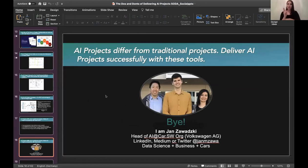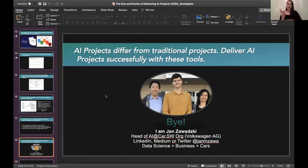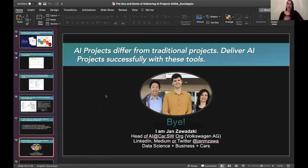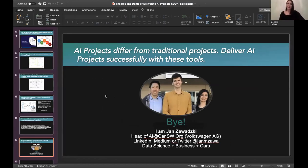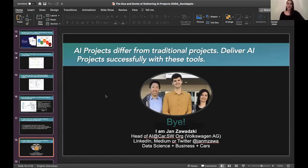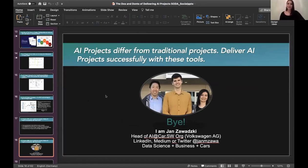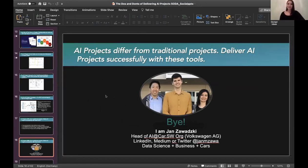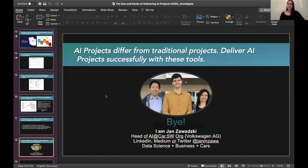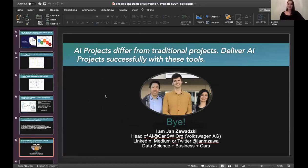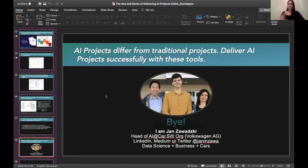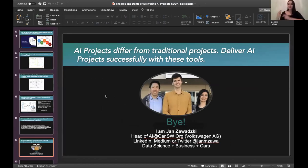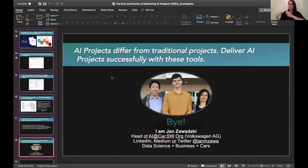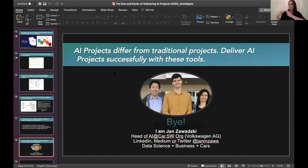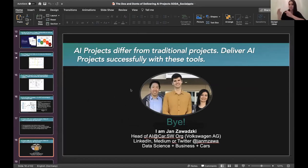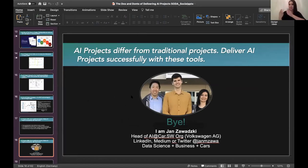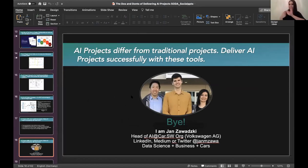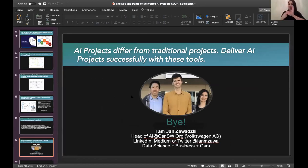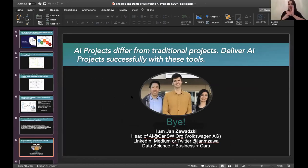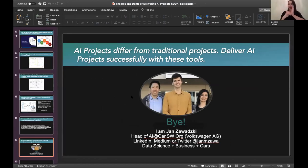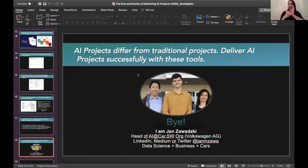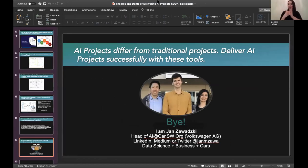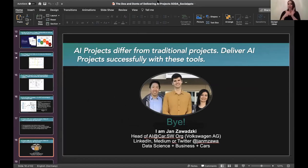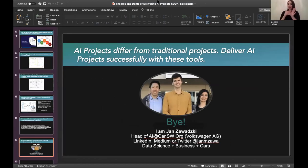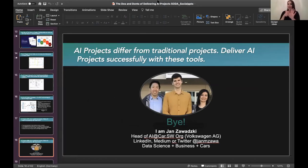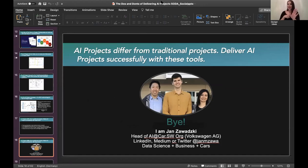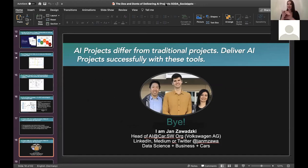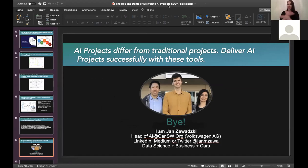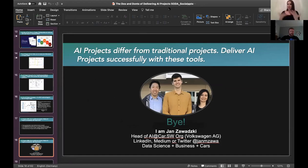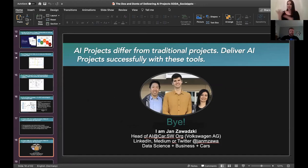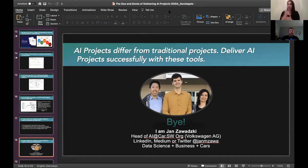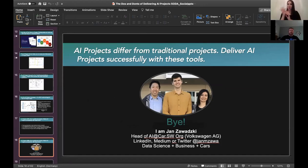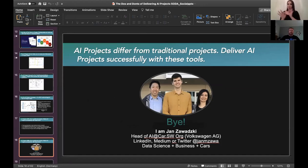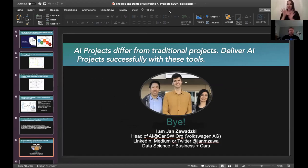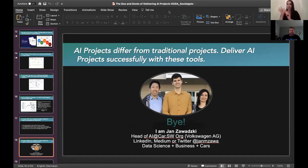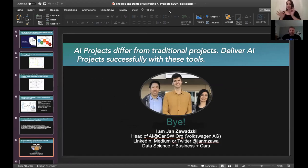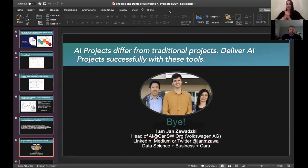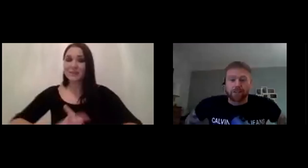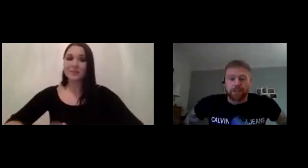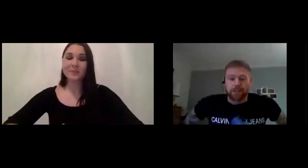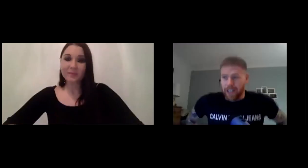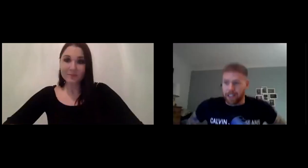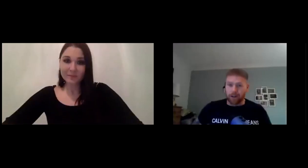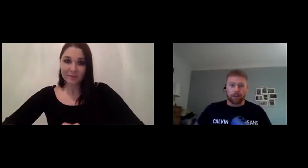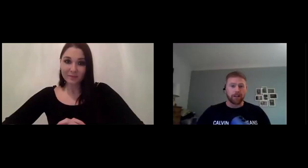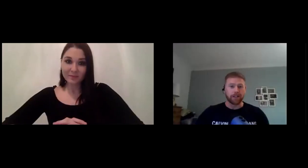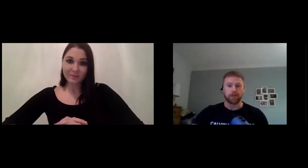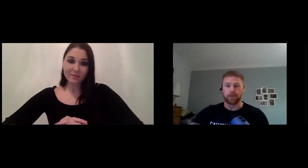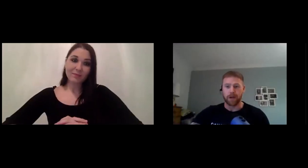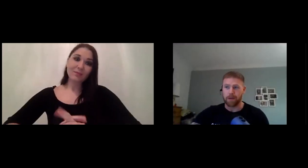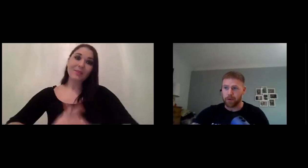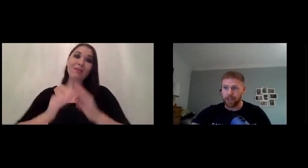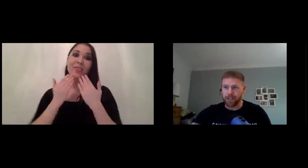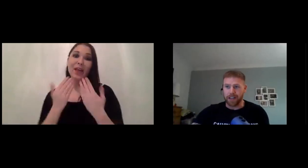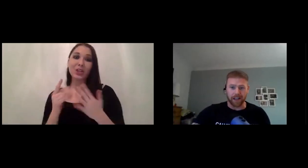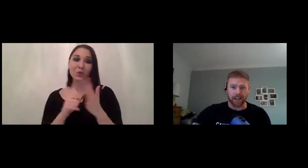i would say over to you anthony to discuss certain questions excellent thank you so much jan i really do